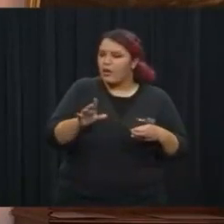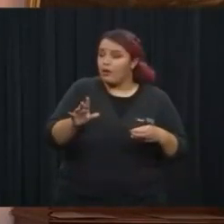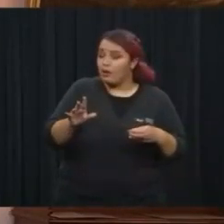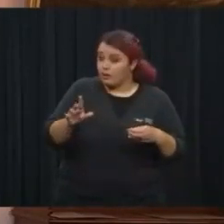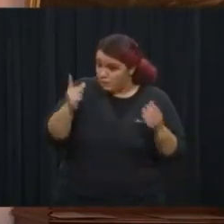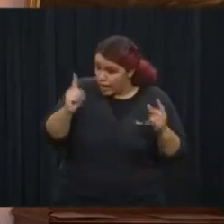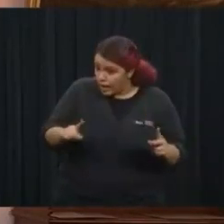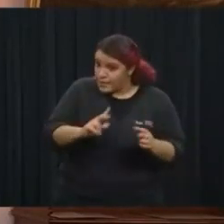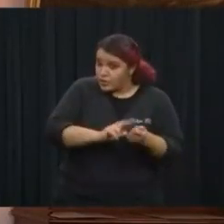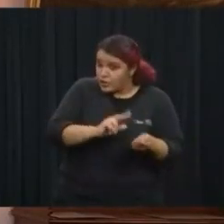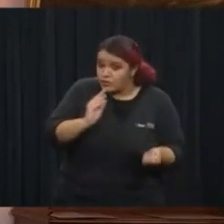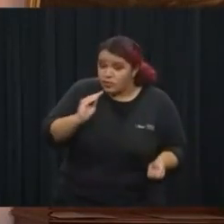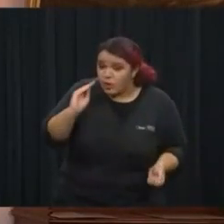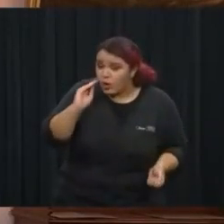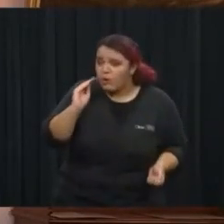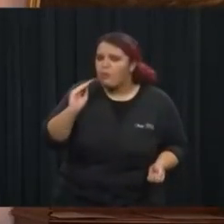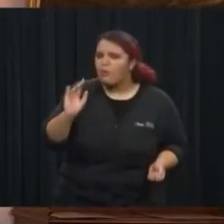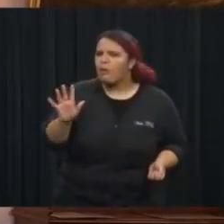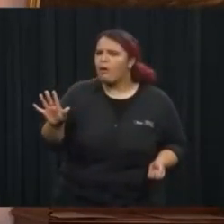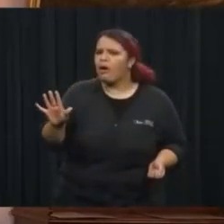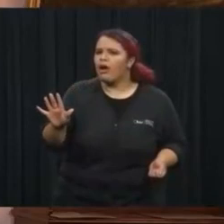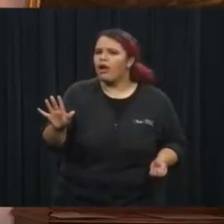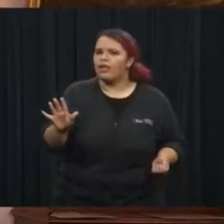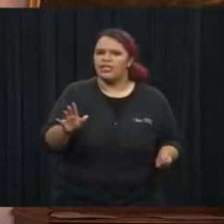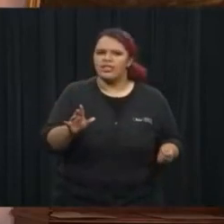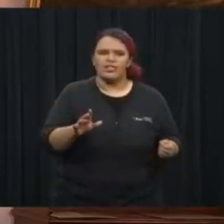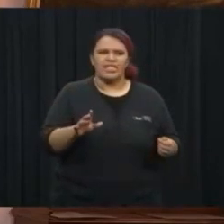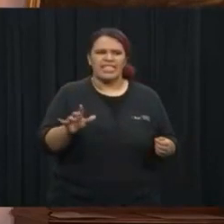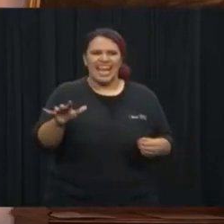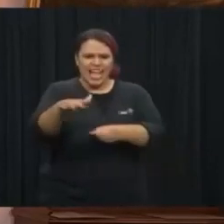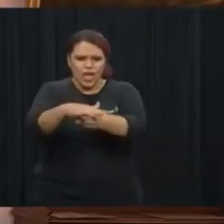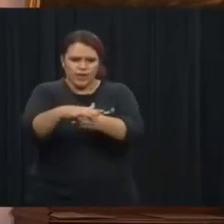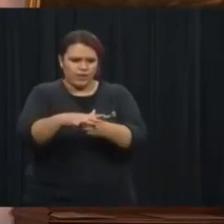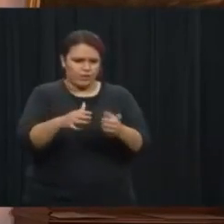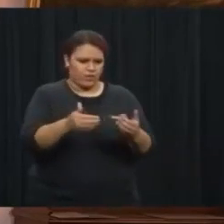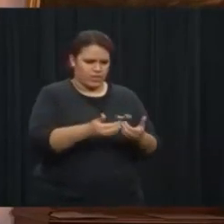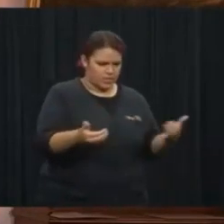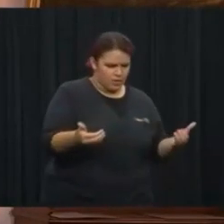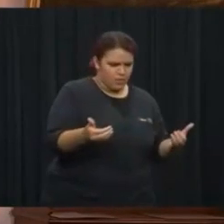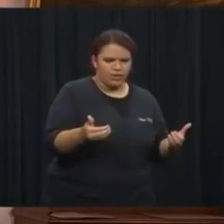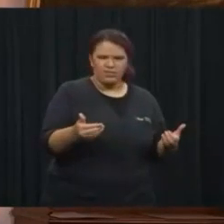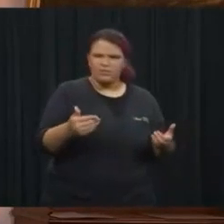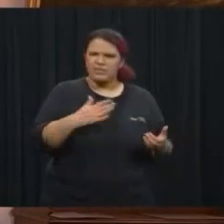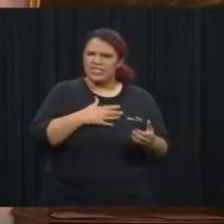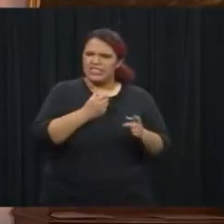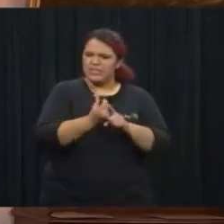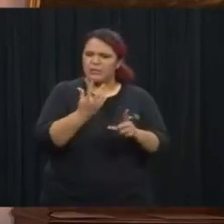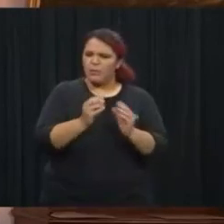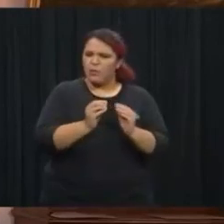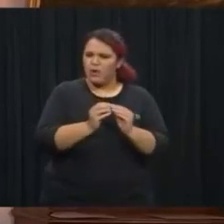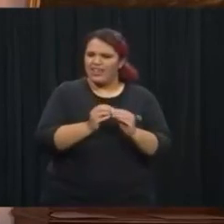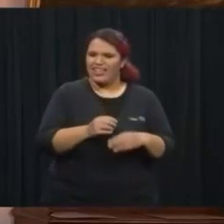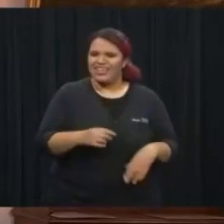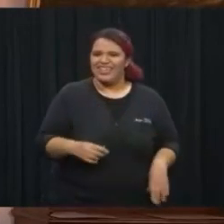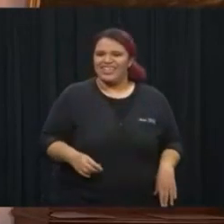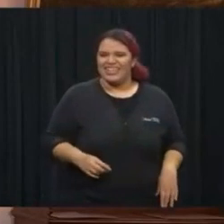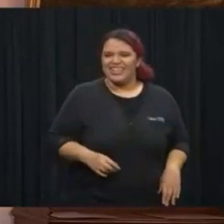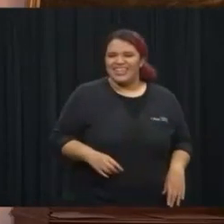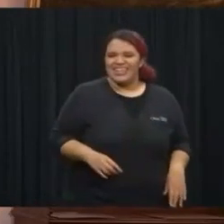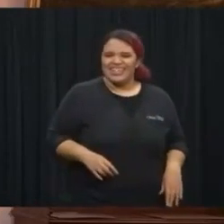including anesthesia, typical anesthesia. We're not doing a lot of elective surgery, so we are actually looking at using all that. There